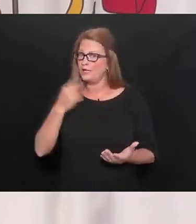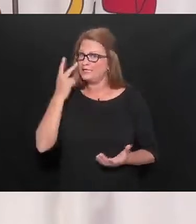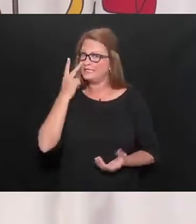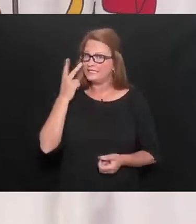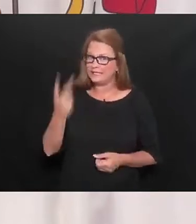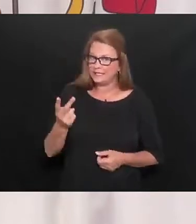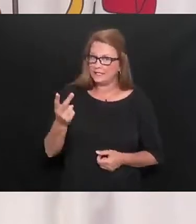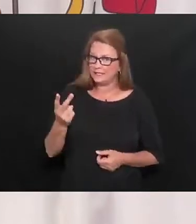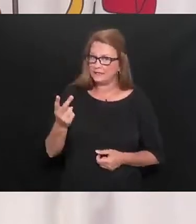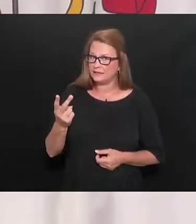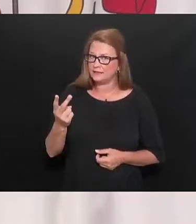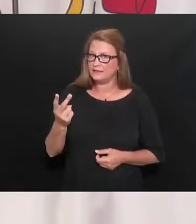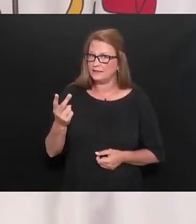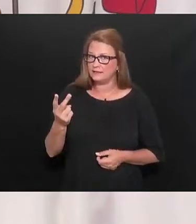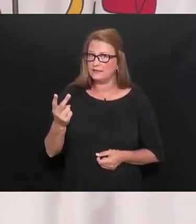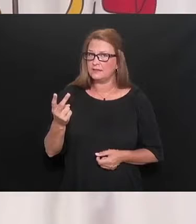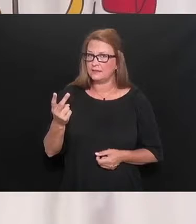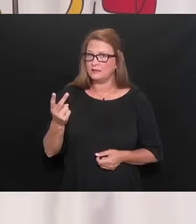of